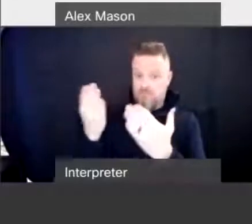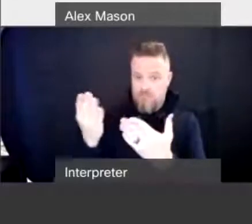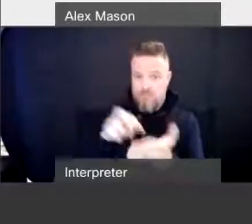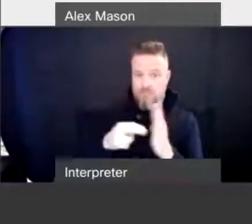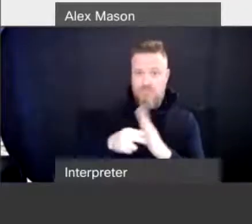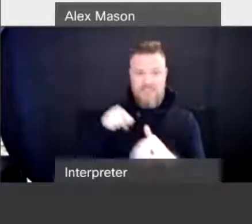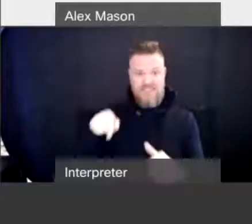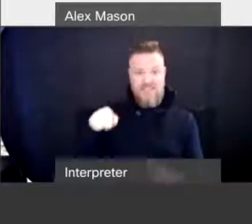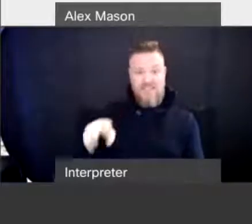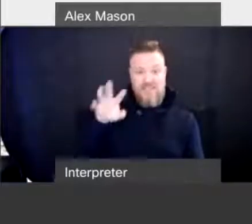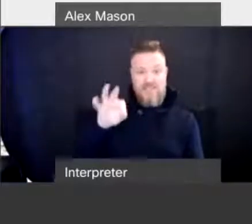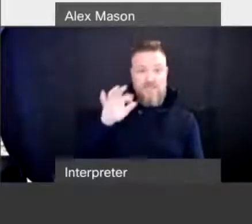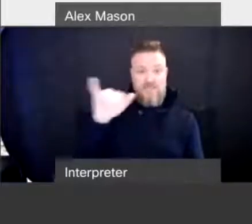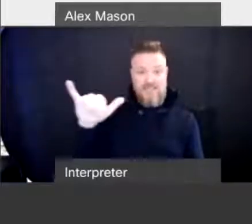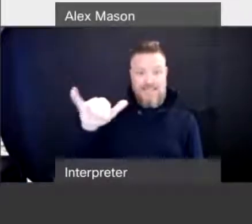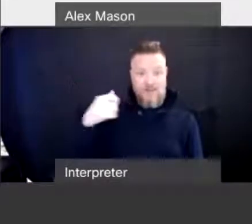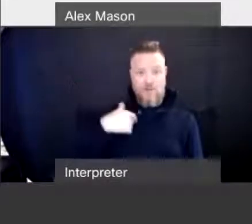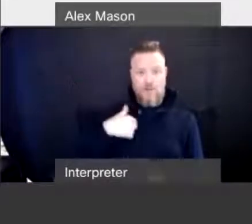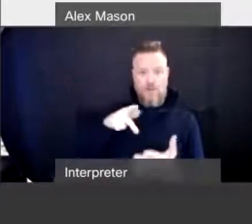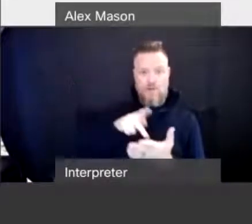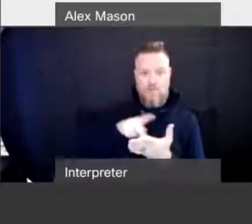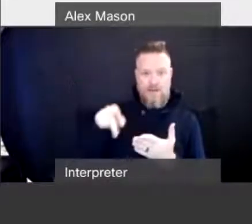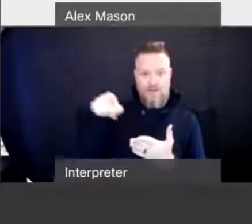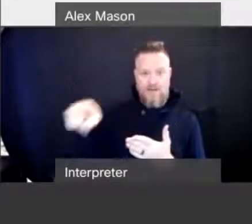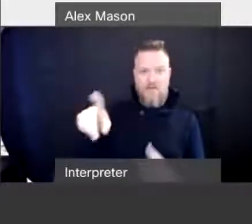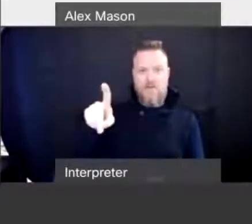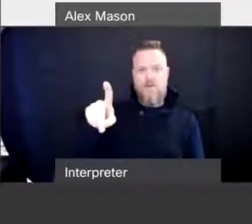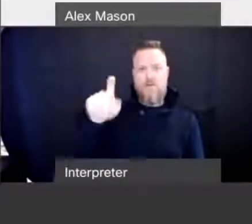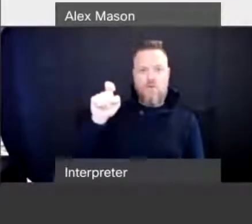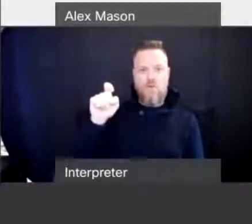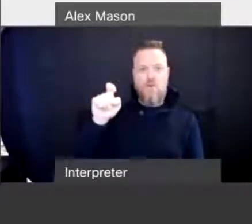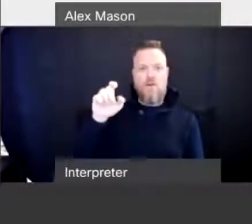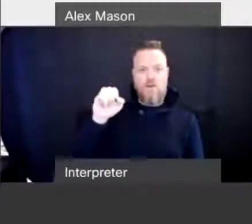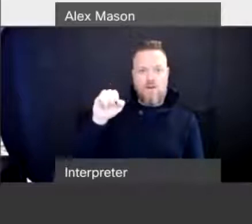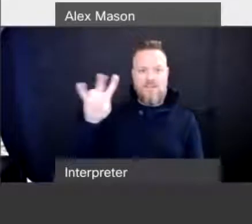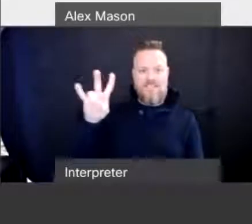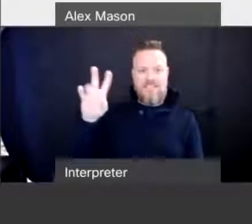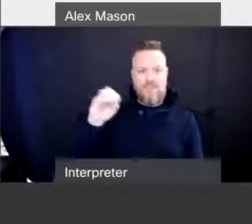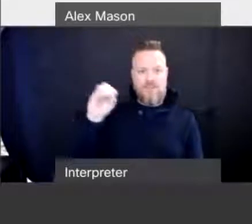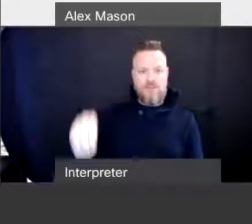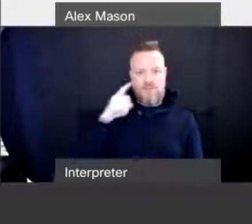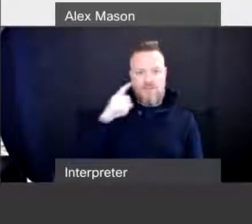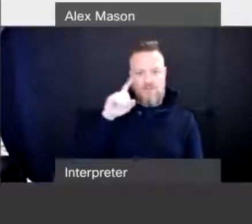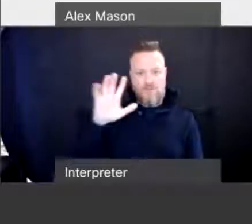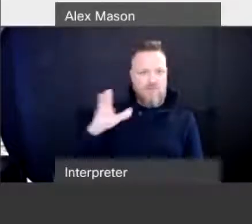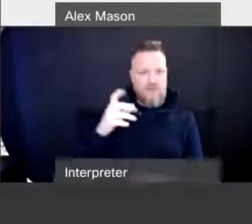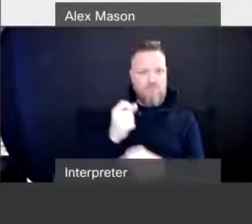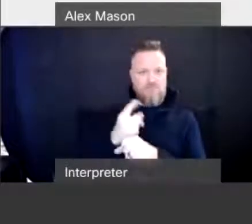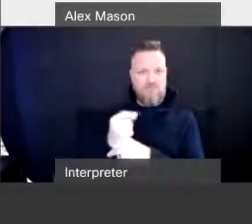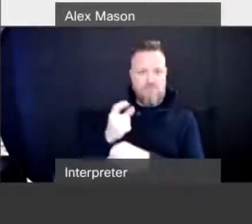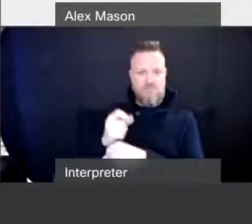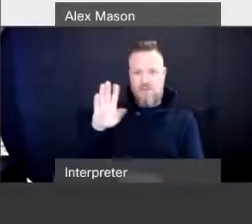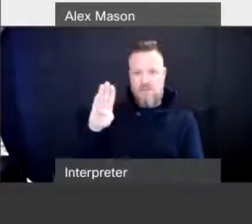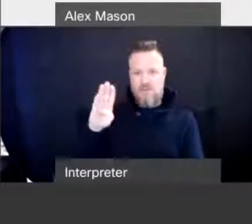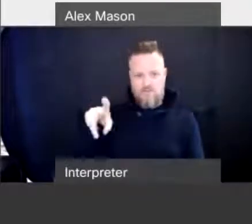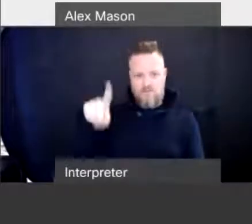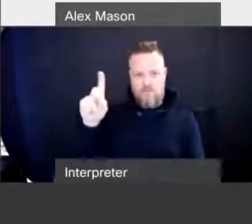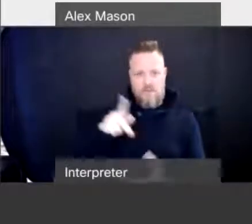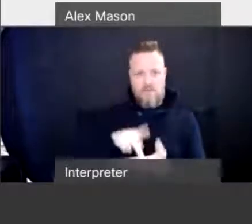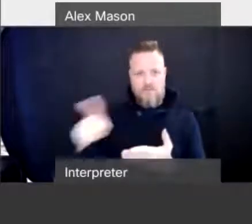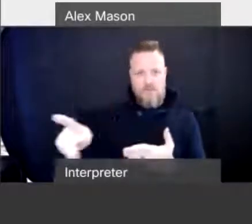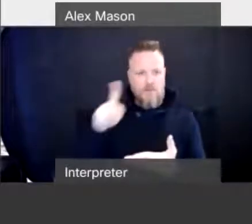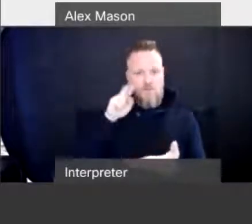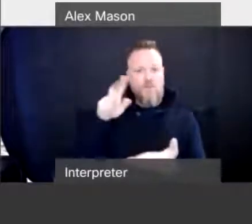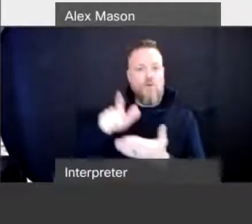the state of Kansas would be paying them 107% of their annual bond payment, okay, under the pre-15